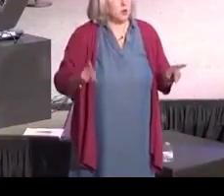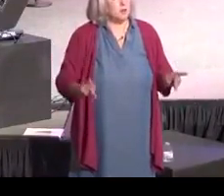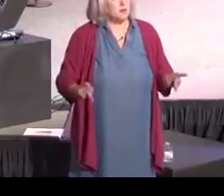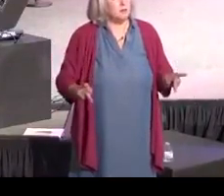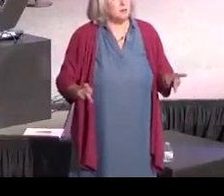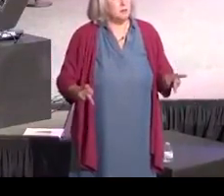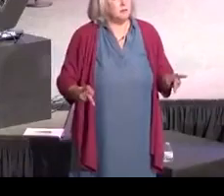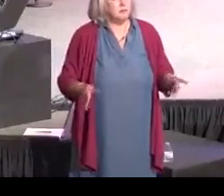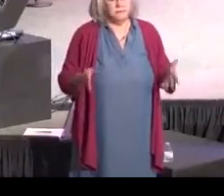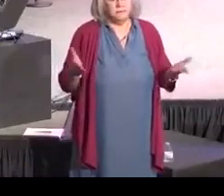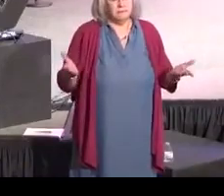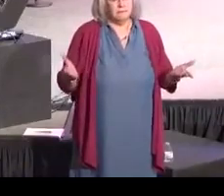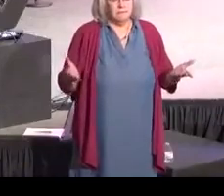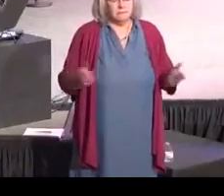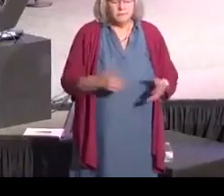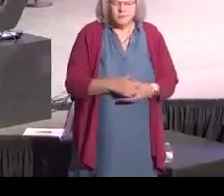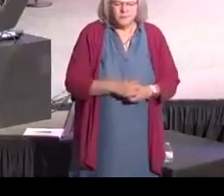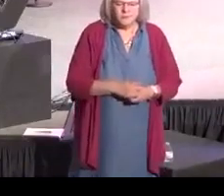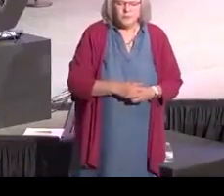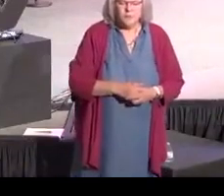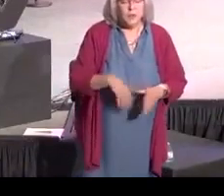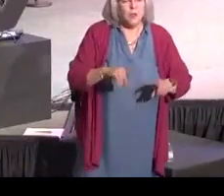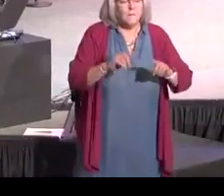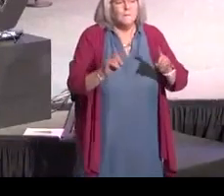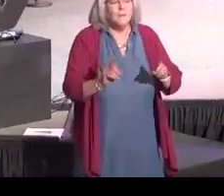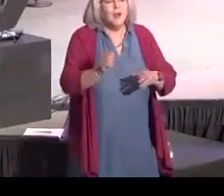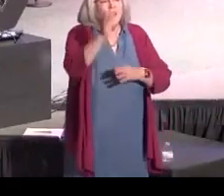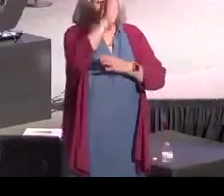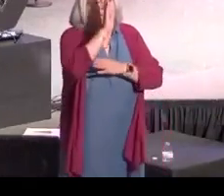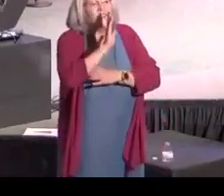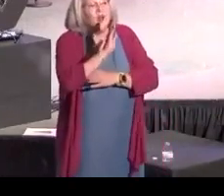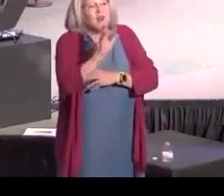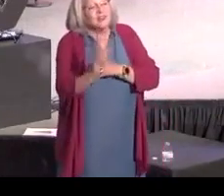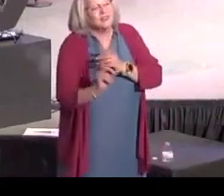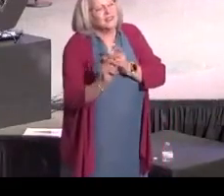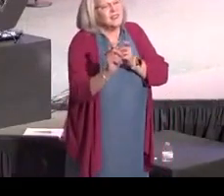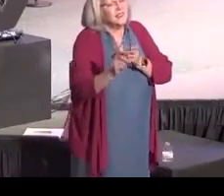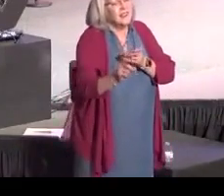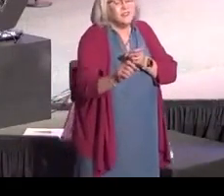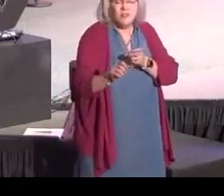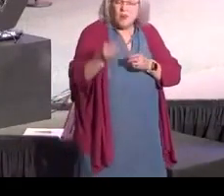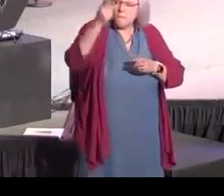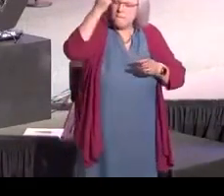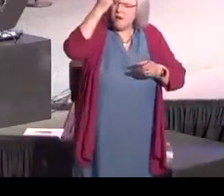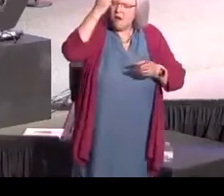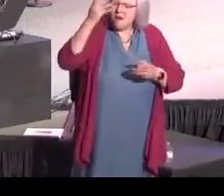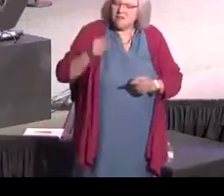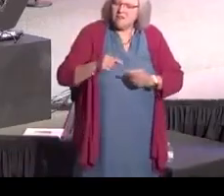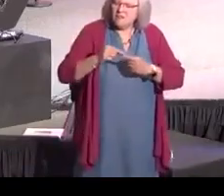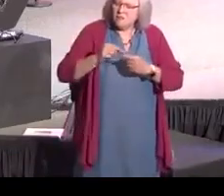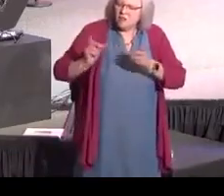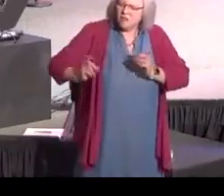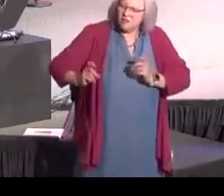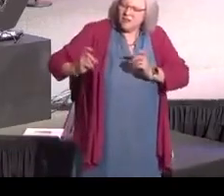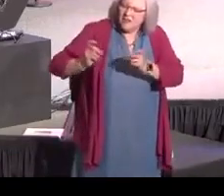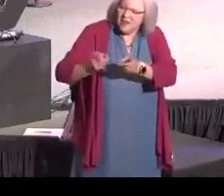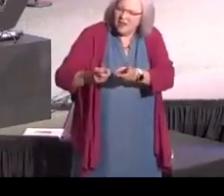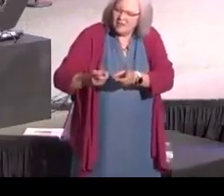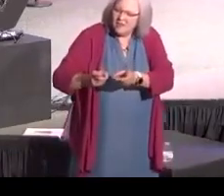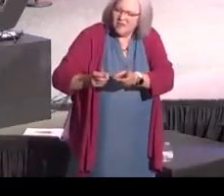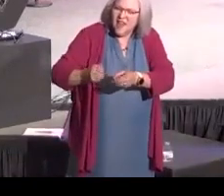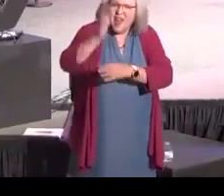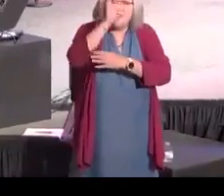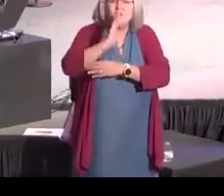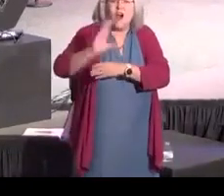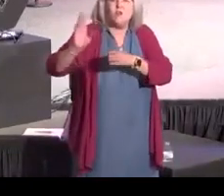today that God has given you a unique set of gifts. Do you know that? And God wants to